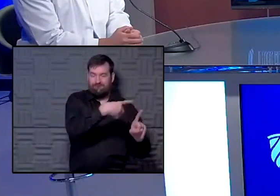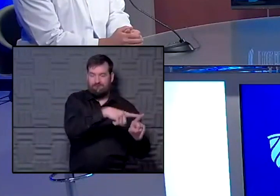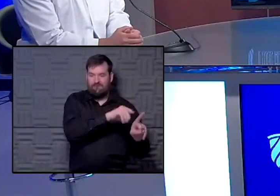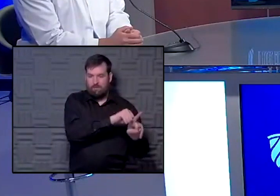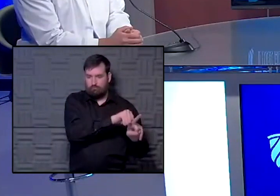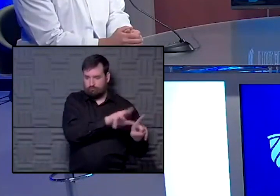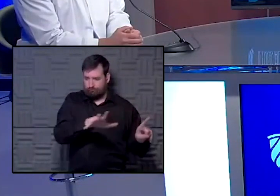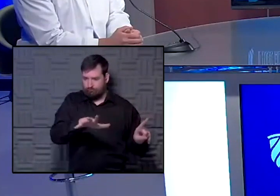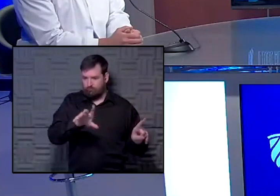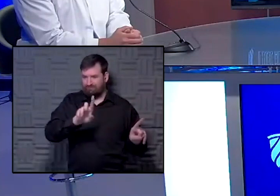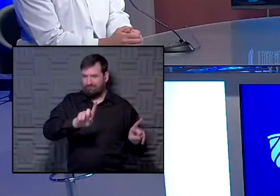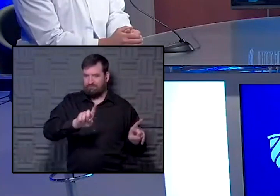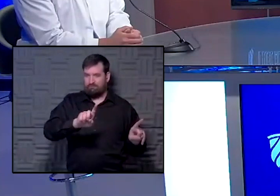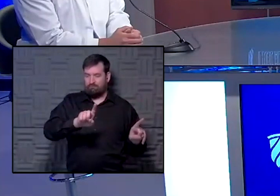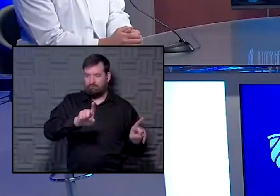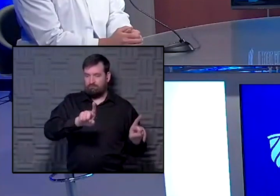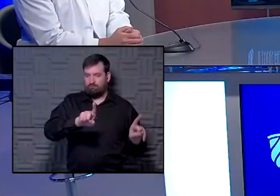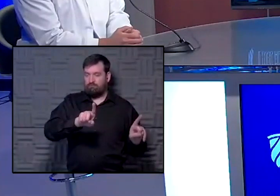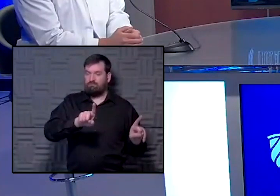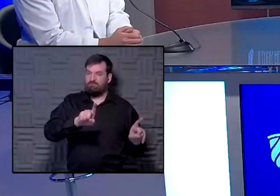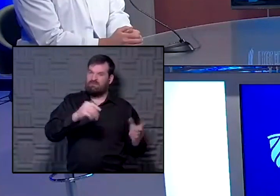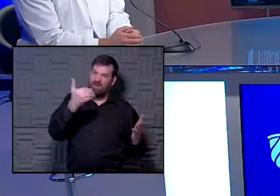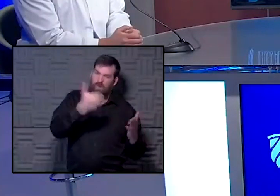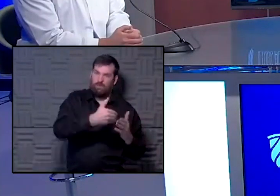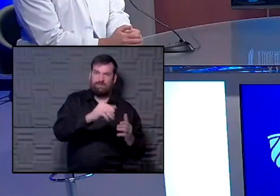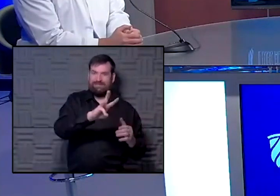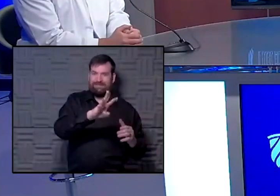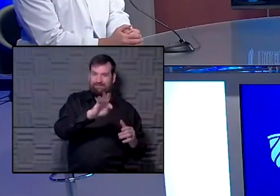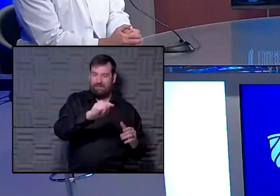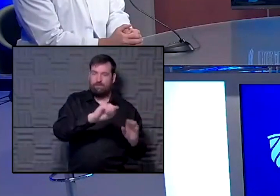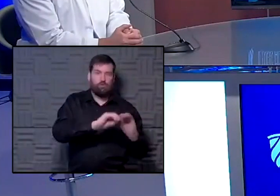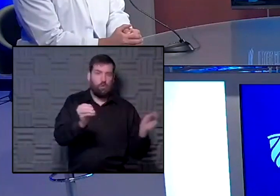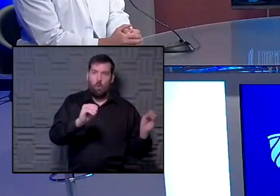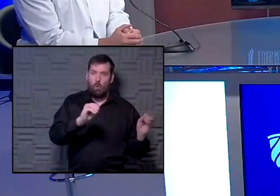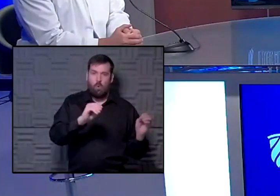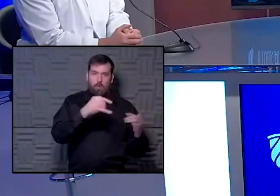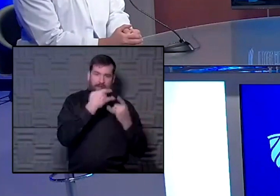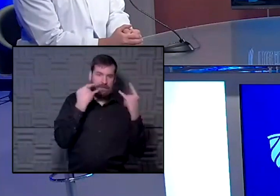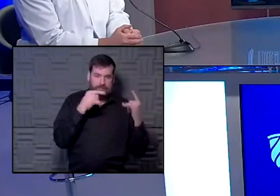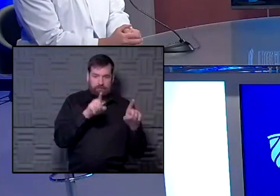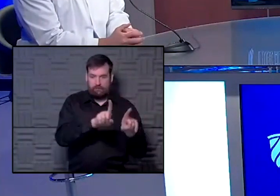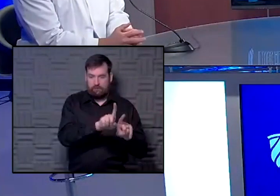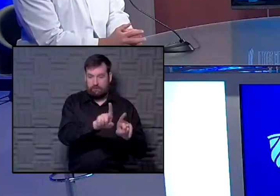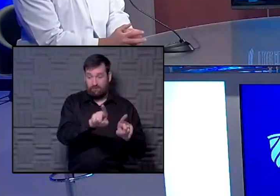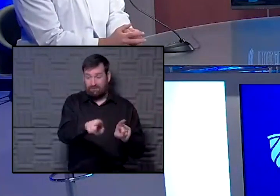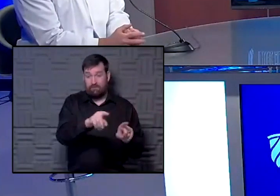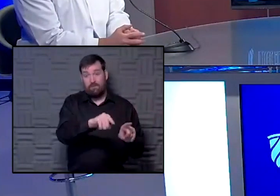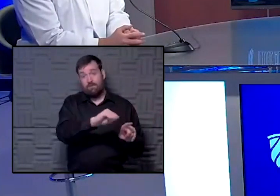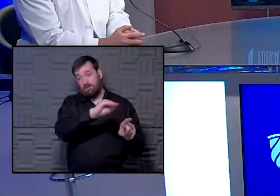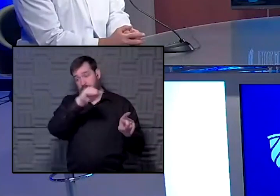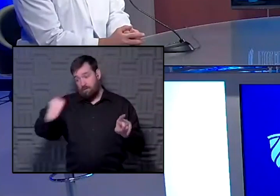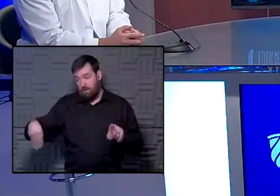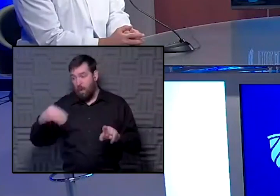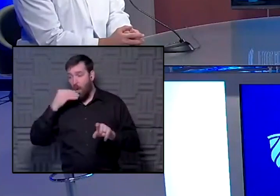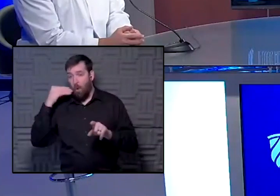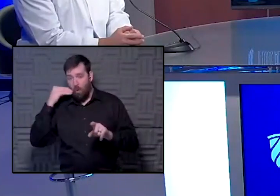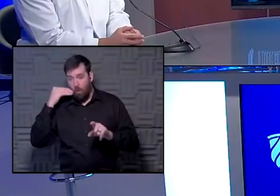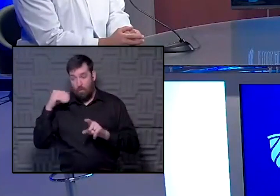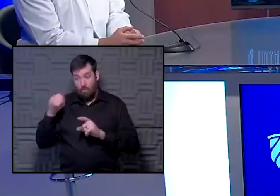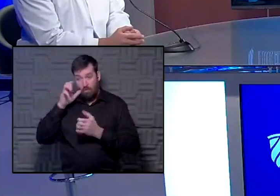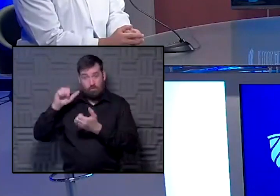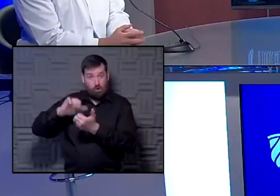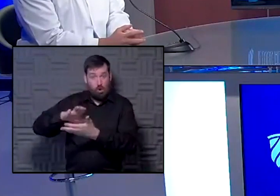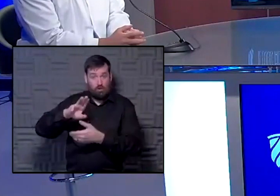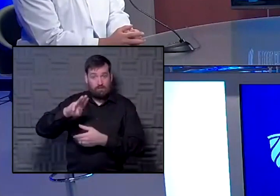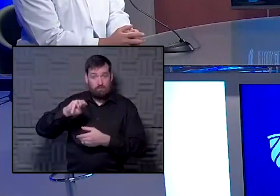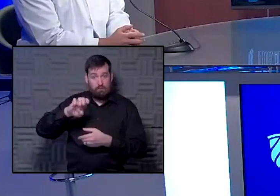around B, closer than 6 feet apart, no masks. B goes home. Is B going to make Melody sick? Okay. What do